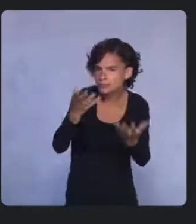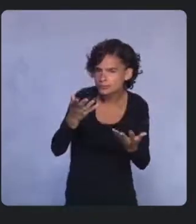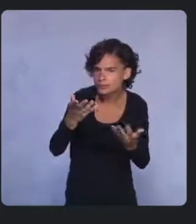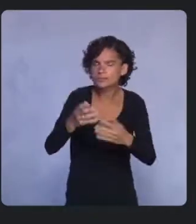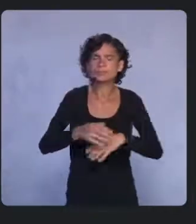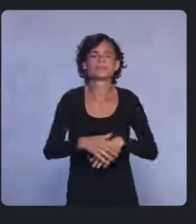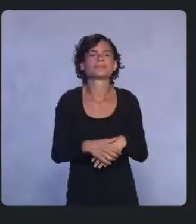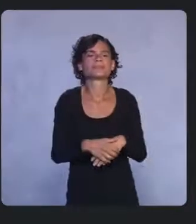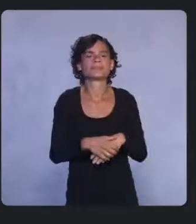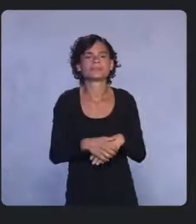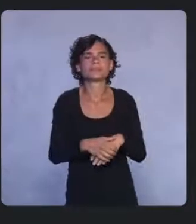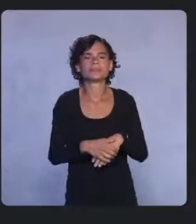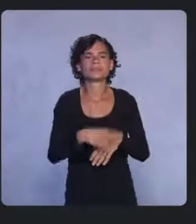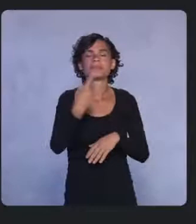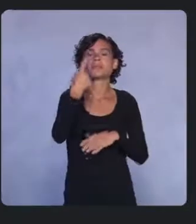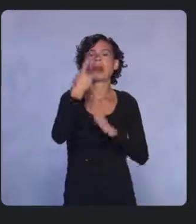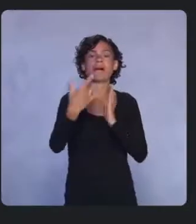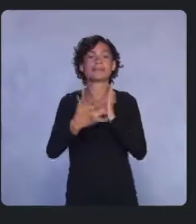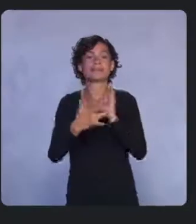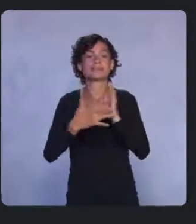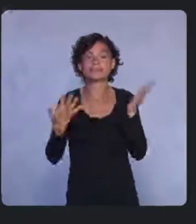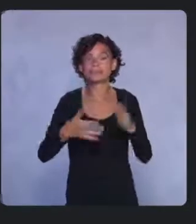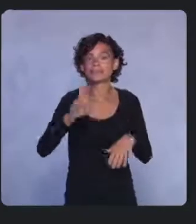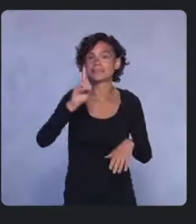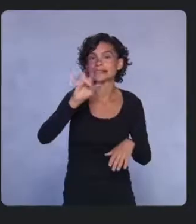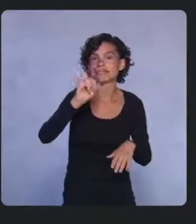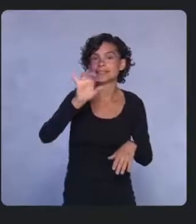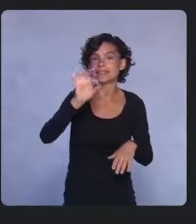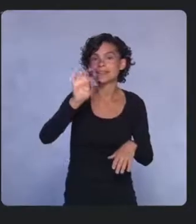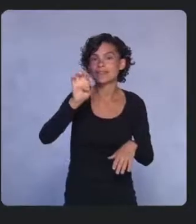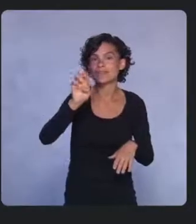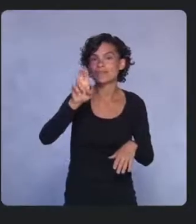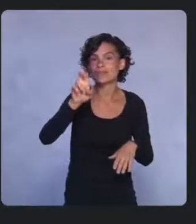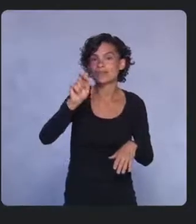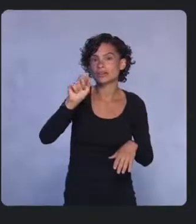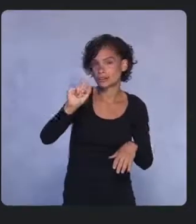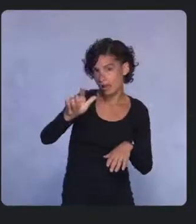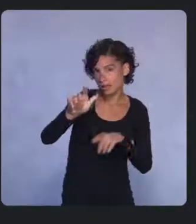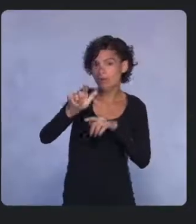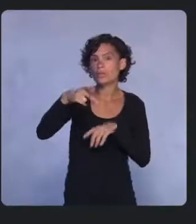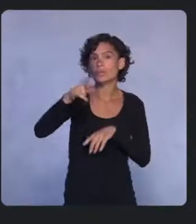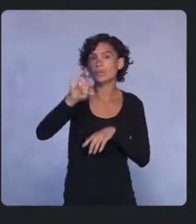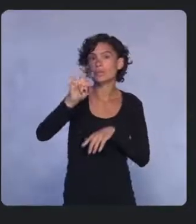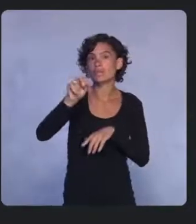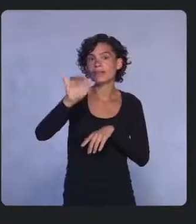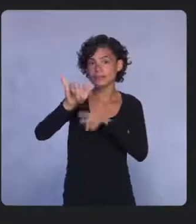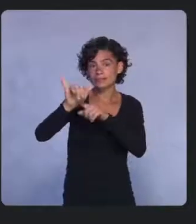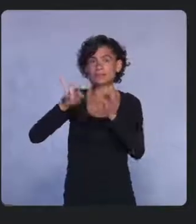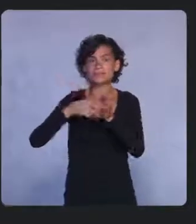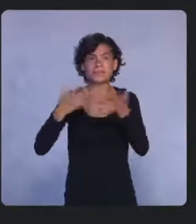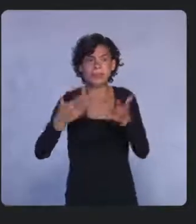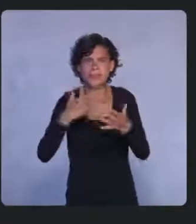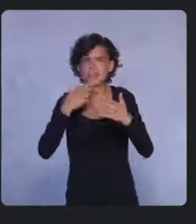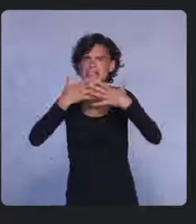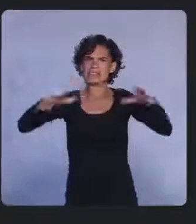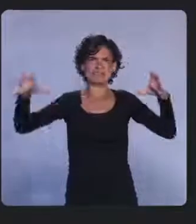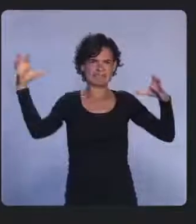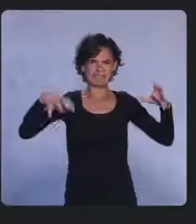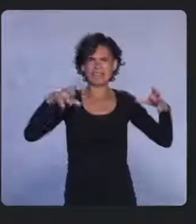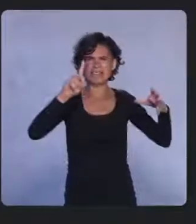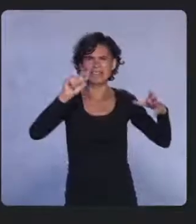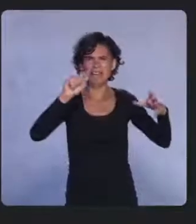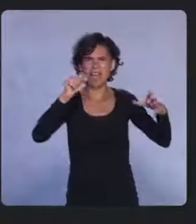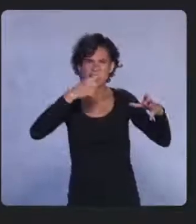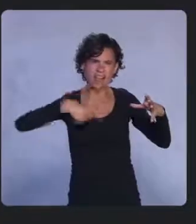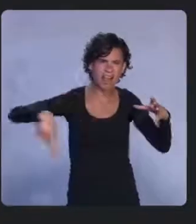One technology we've been pioneering is differential privacy, which allows us to use large aggregated data sets while guaranteeing that your